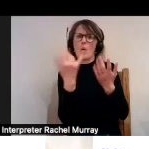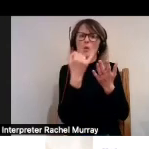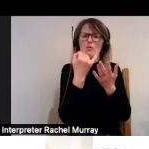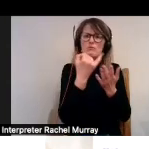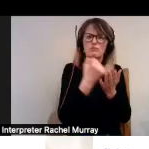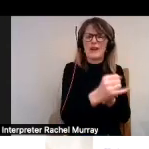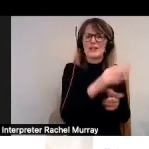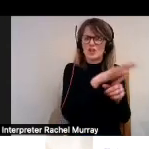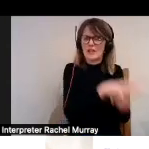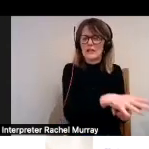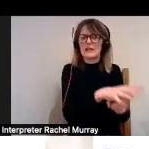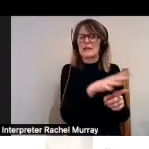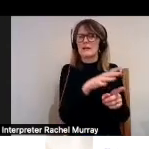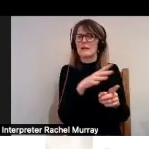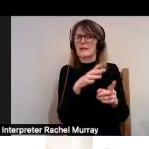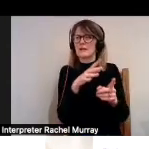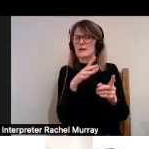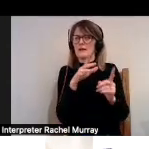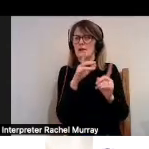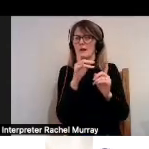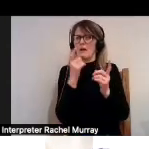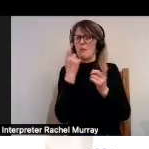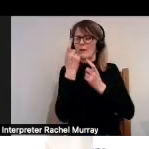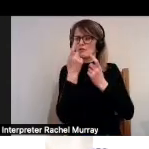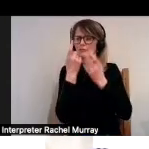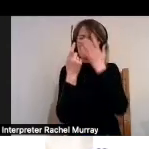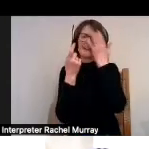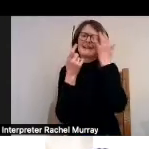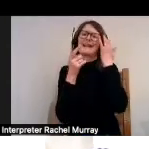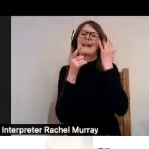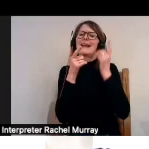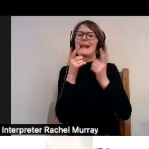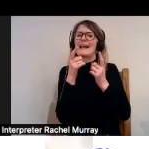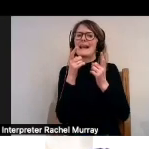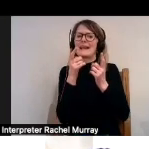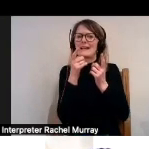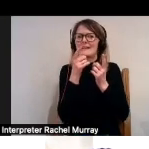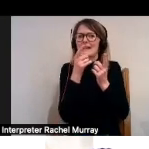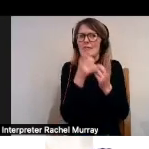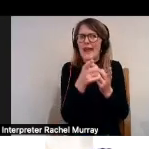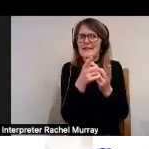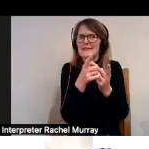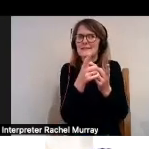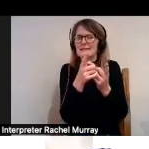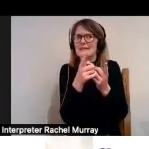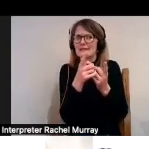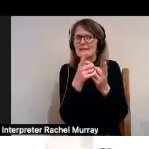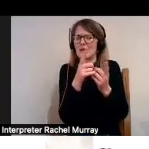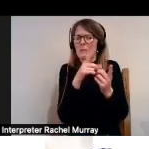just wondering, is that partly then reinforced because those are the sorts of exercises of power that we